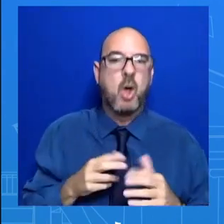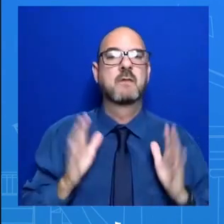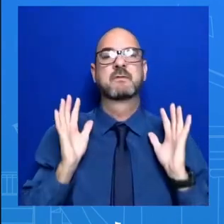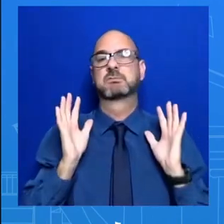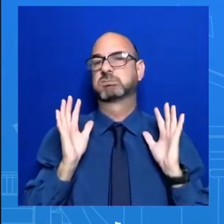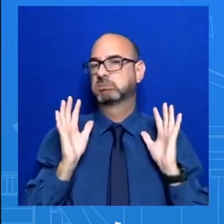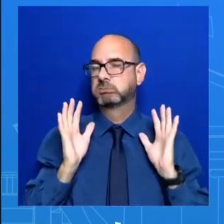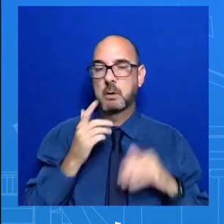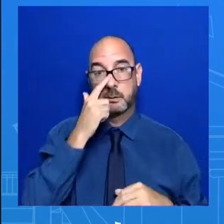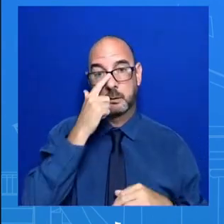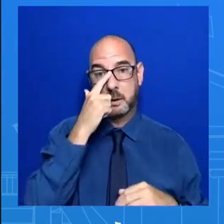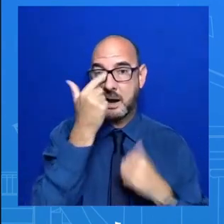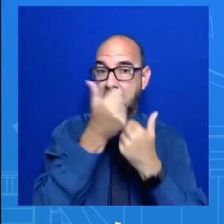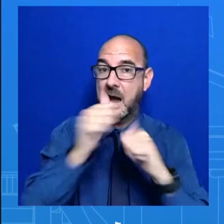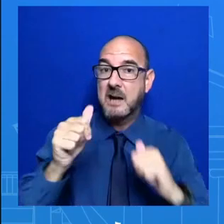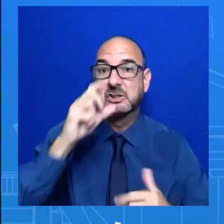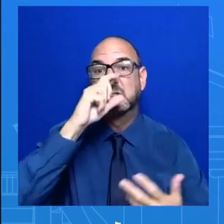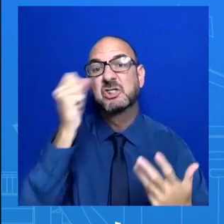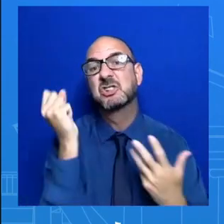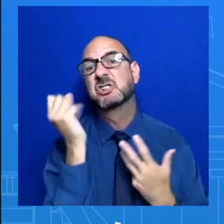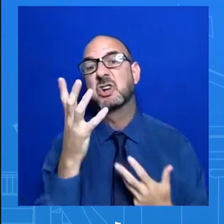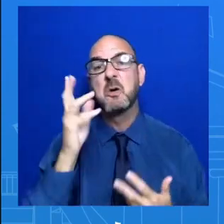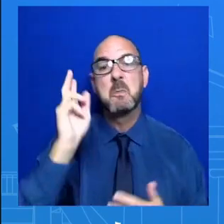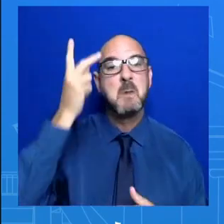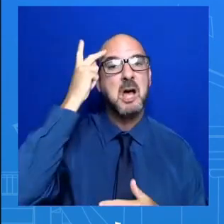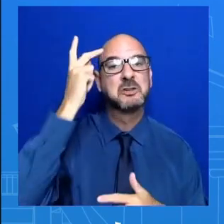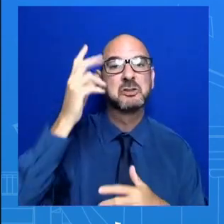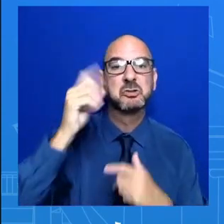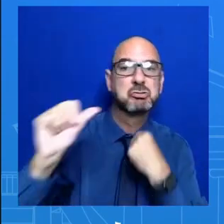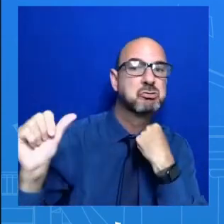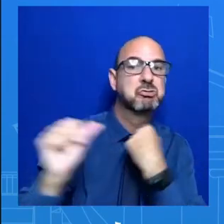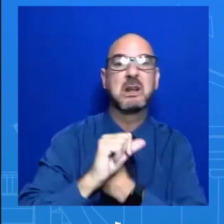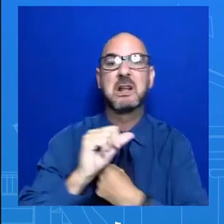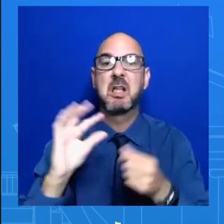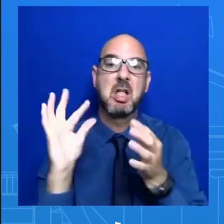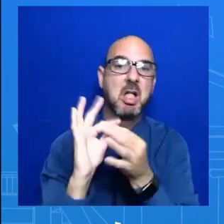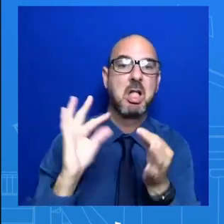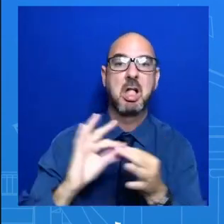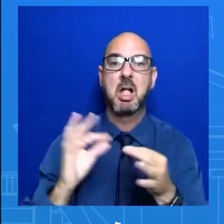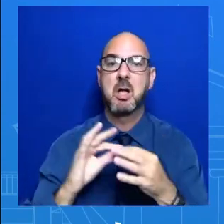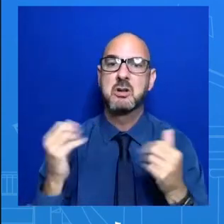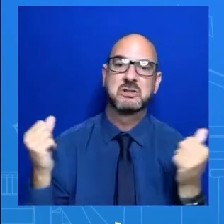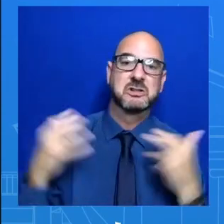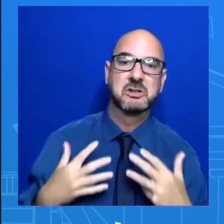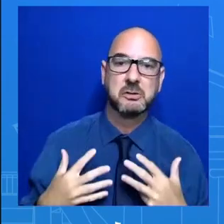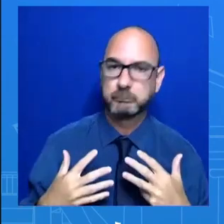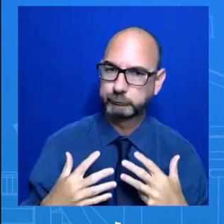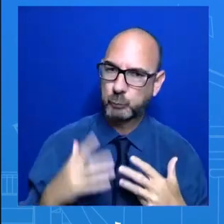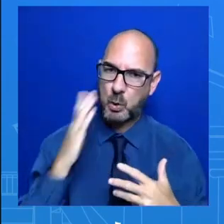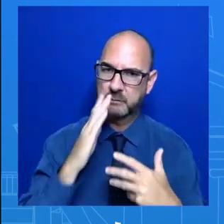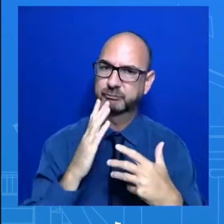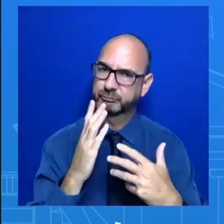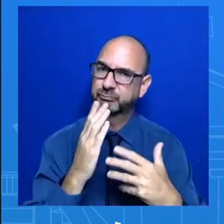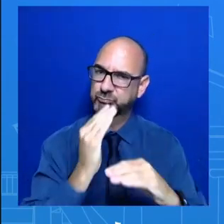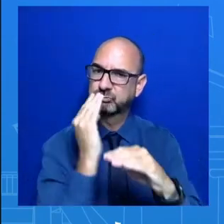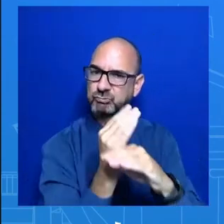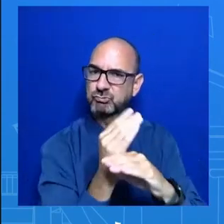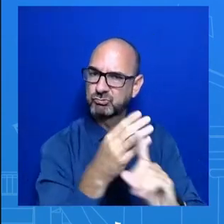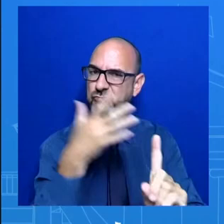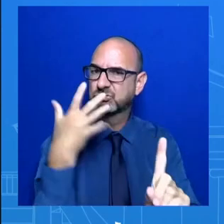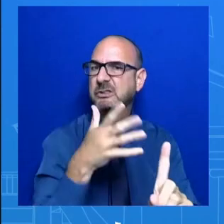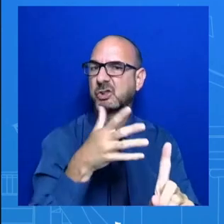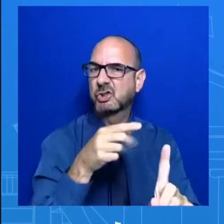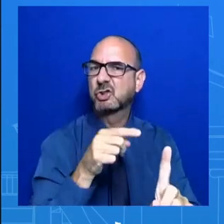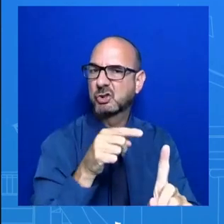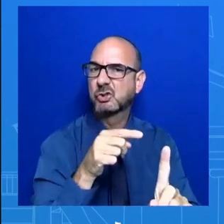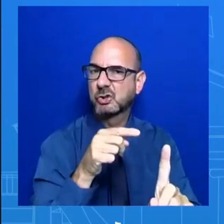violence, threats, or intimidation that has no place in any community, and certainly in our political discourse. And it is important that